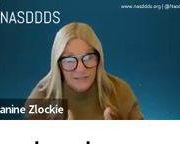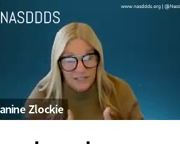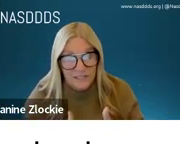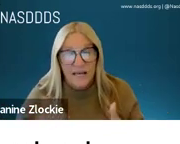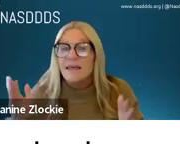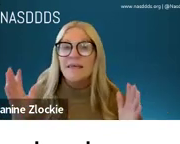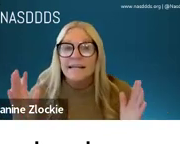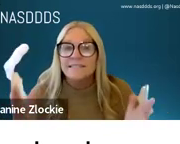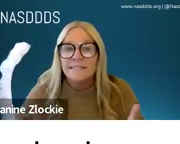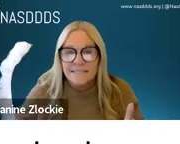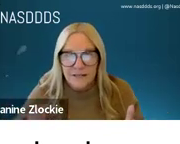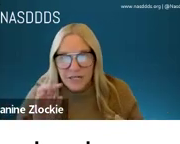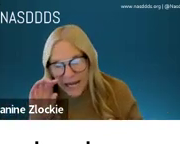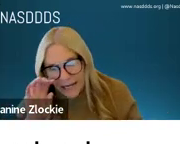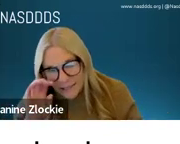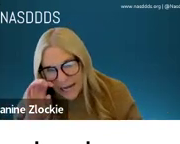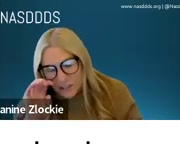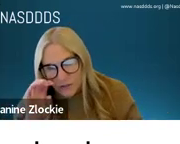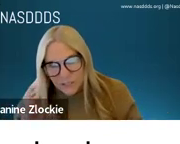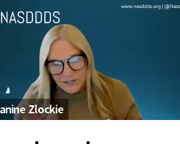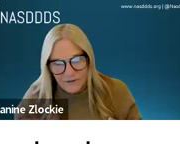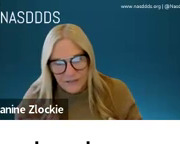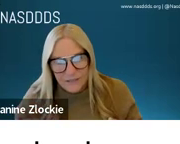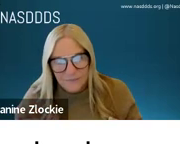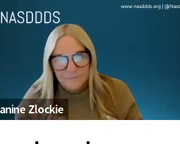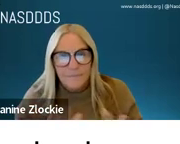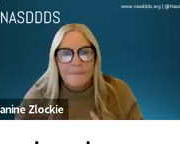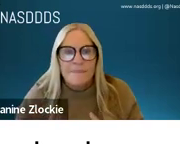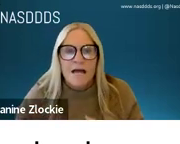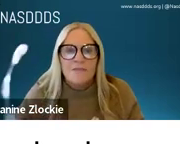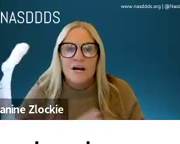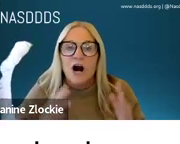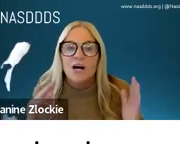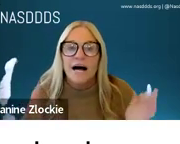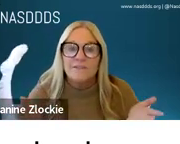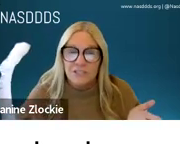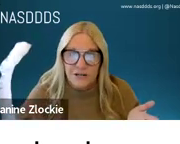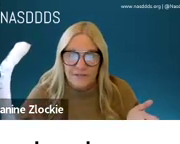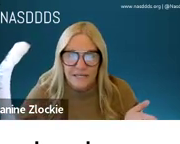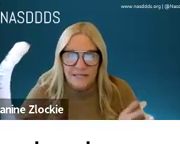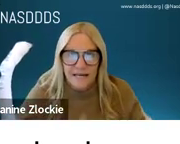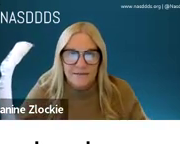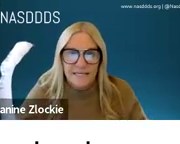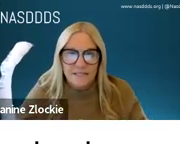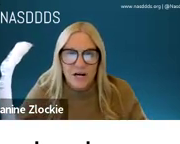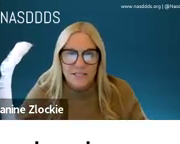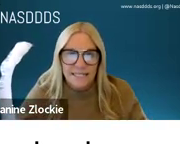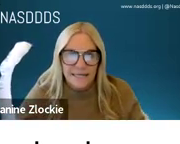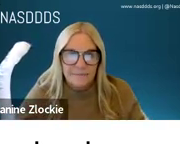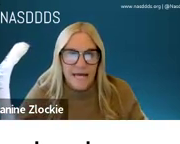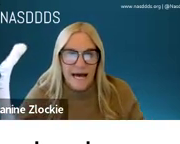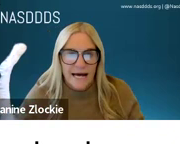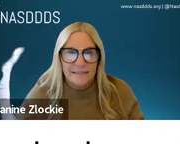service definitions. That is considered a statutory service. There are other services, and these